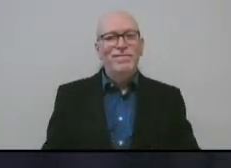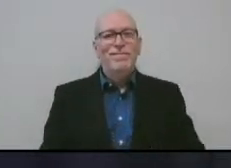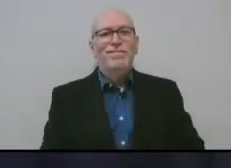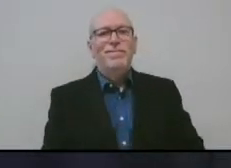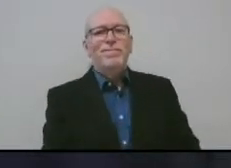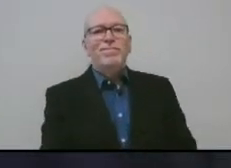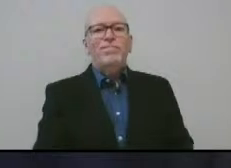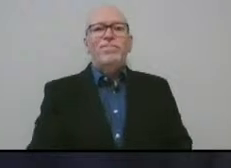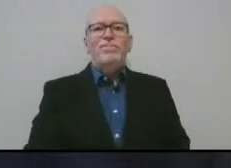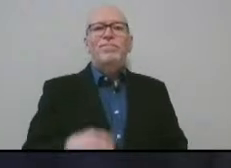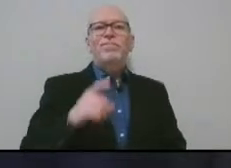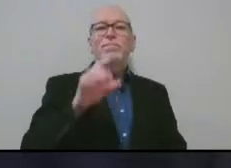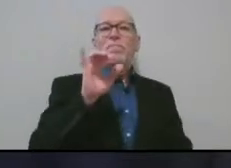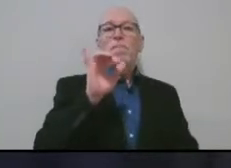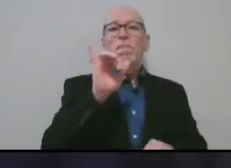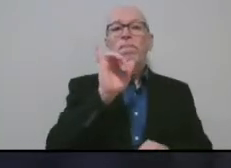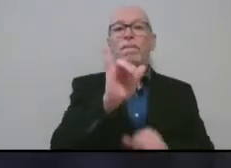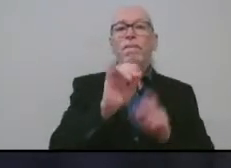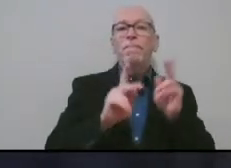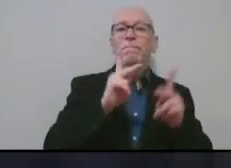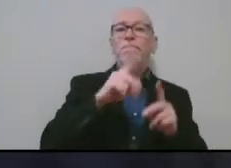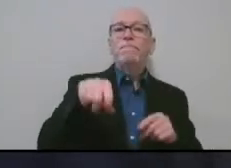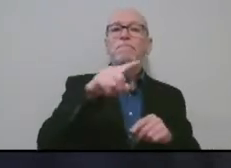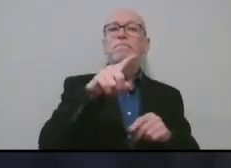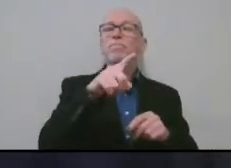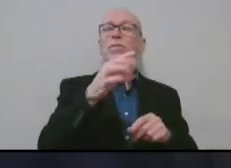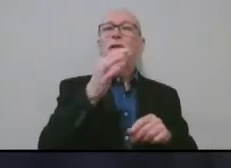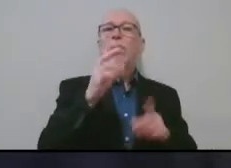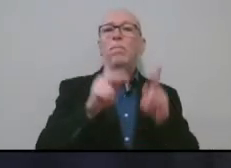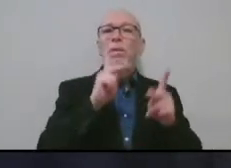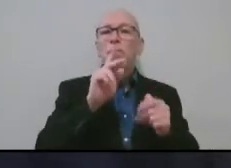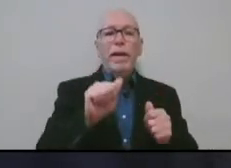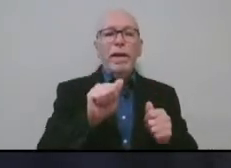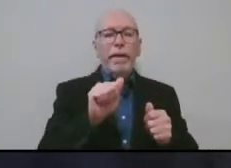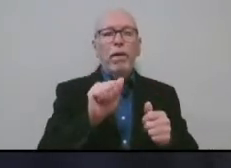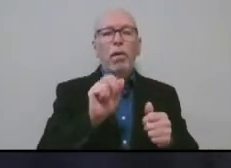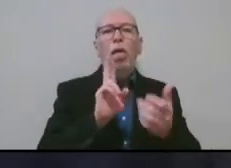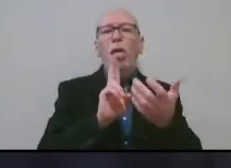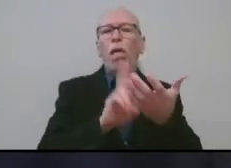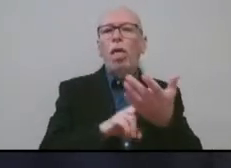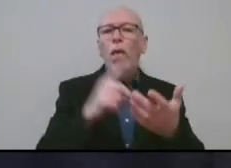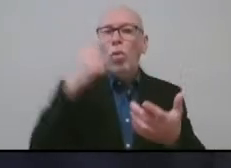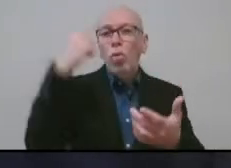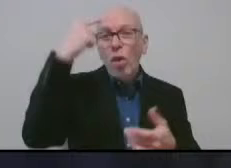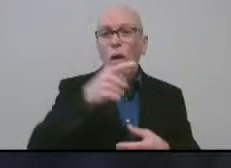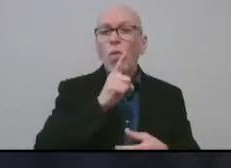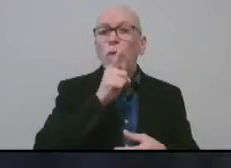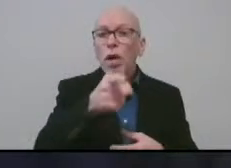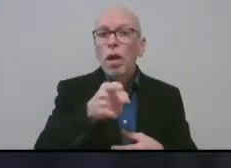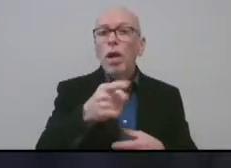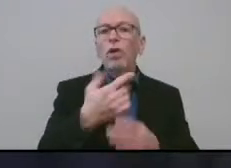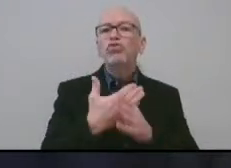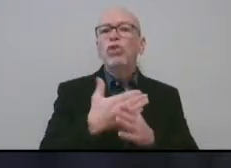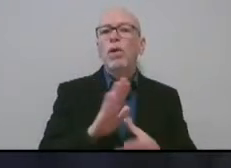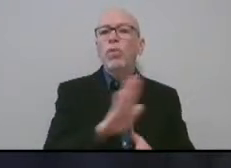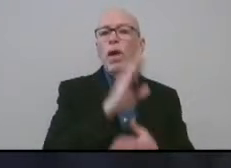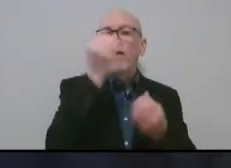They got individuals to engage with them and to share their personal information so that they could